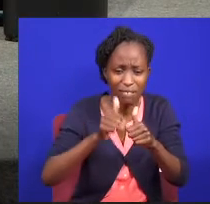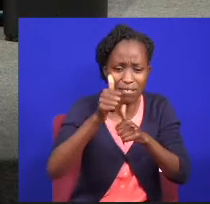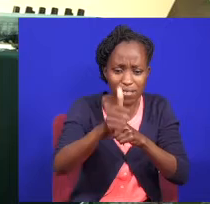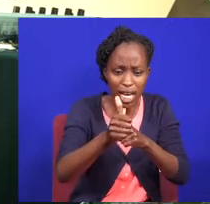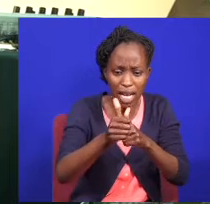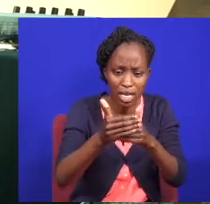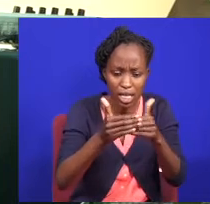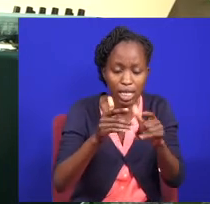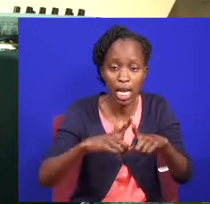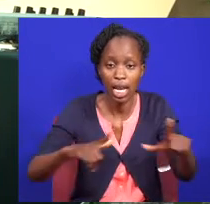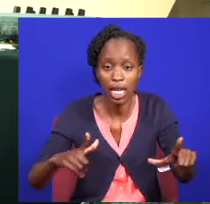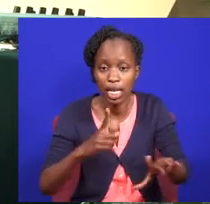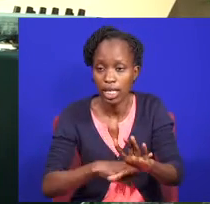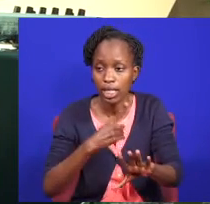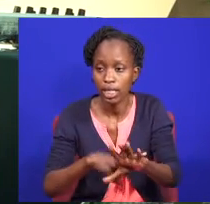100 yards.